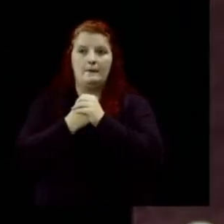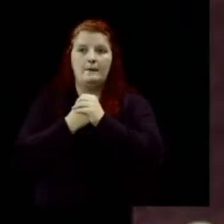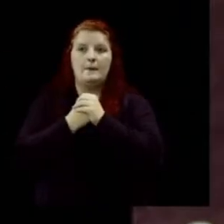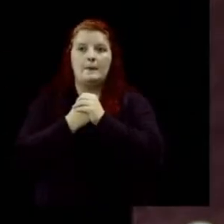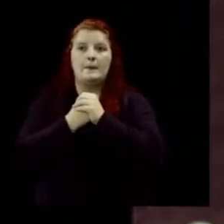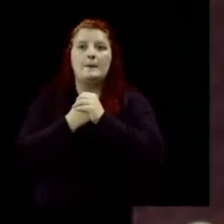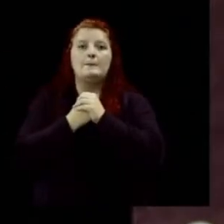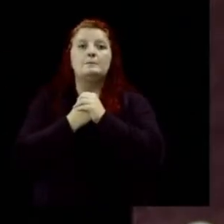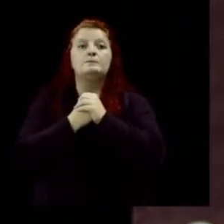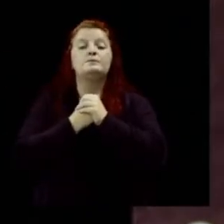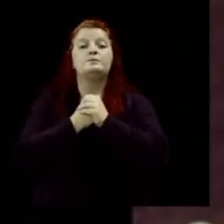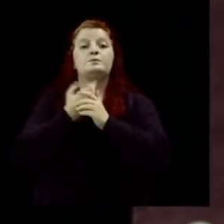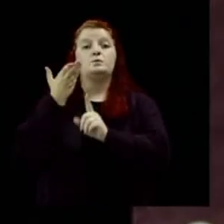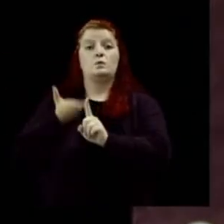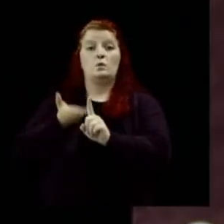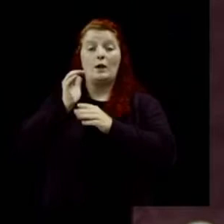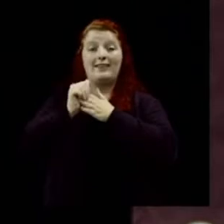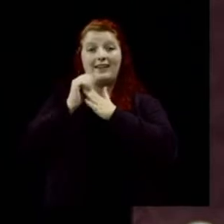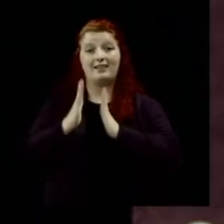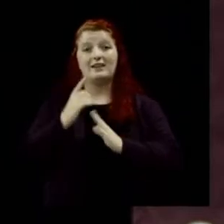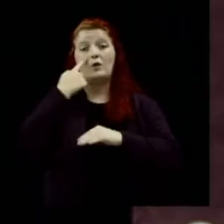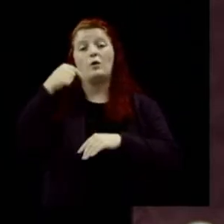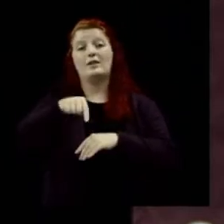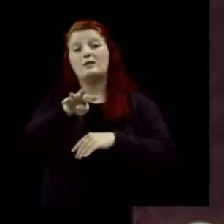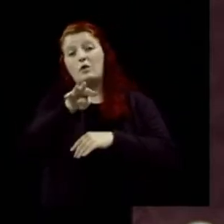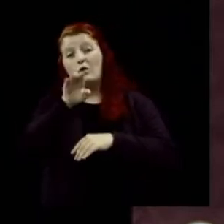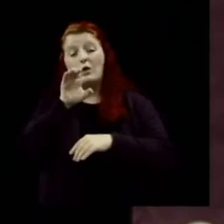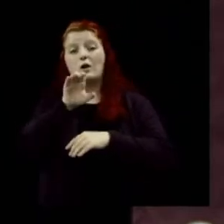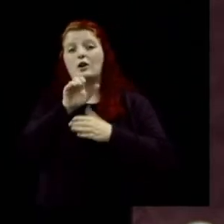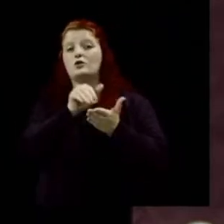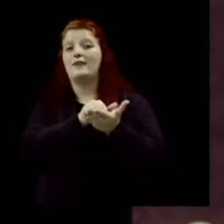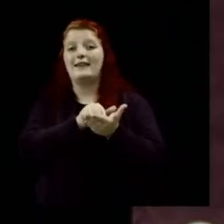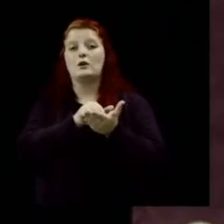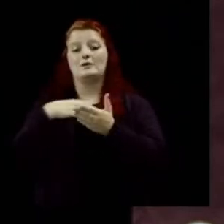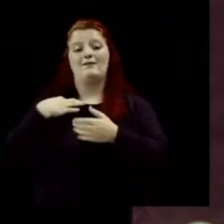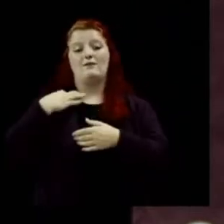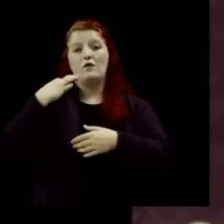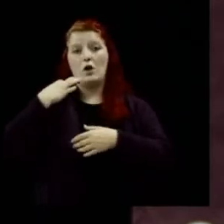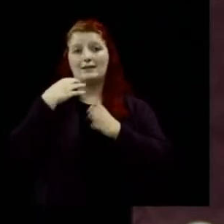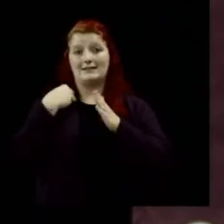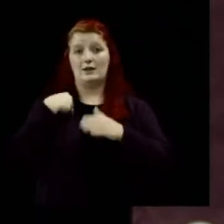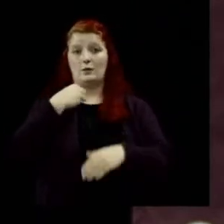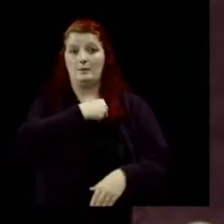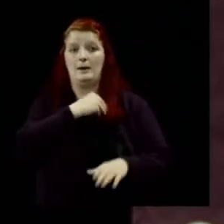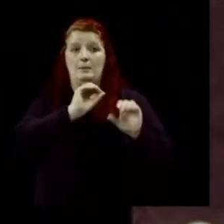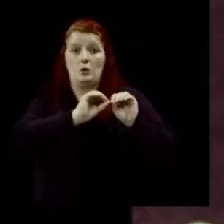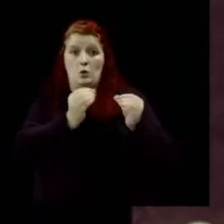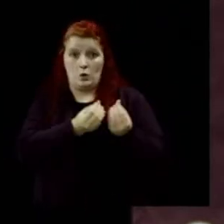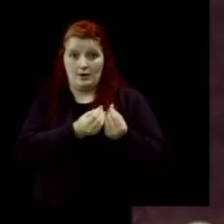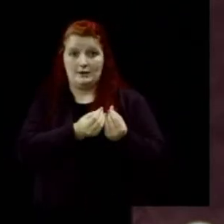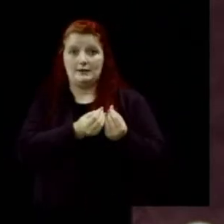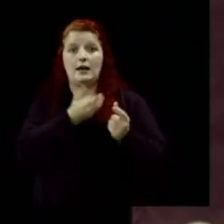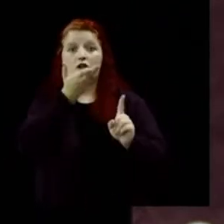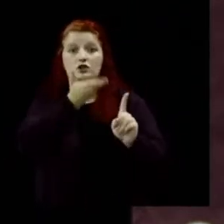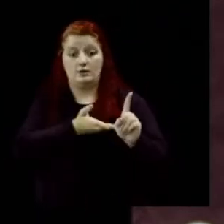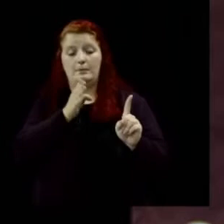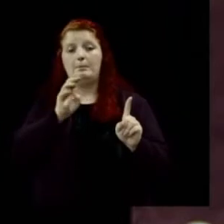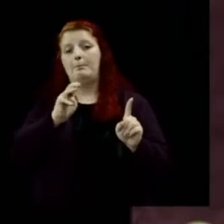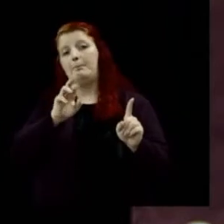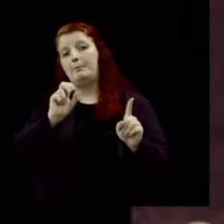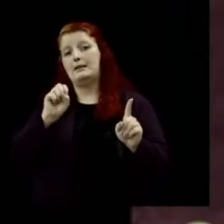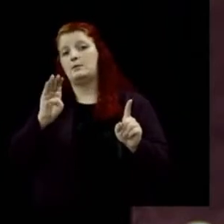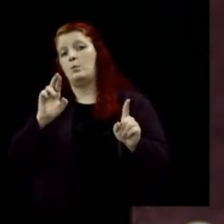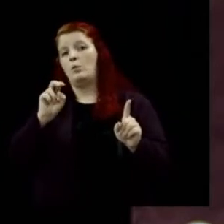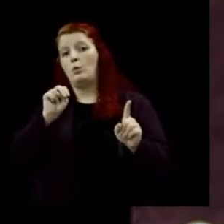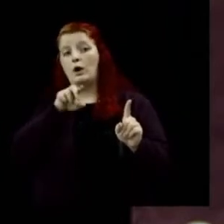the leader of this 400,000 voluntary member organization, Ms. Brown was responsible